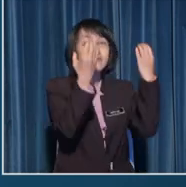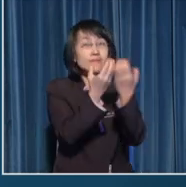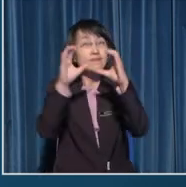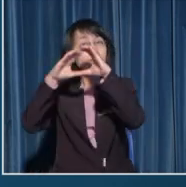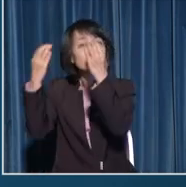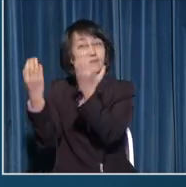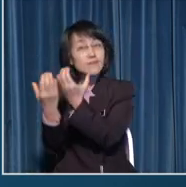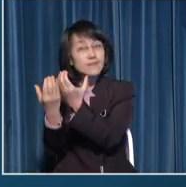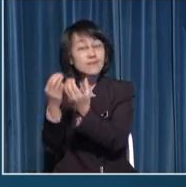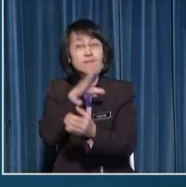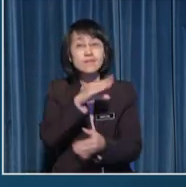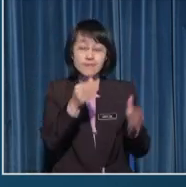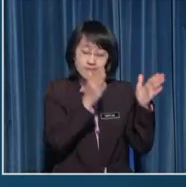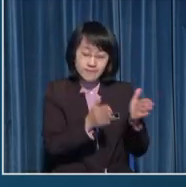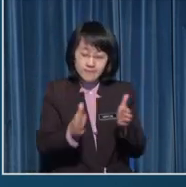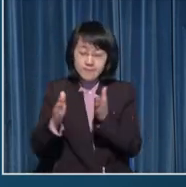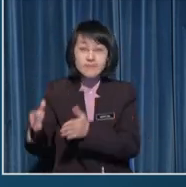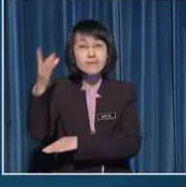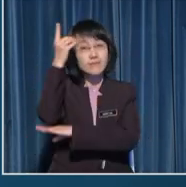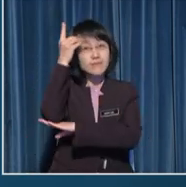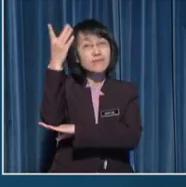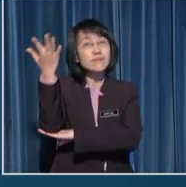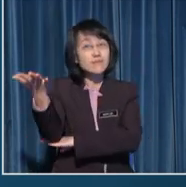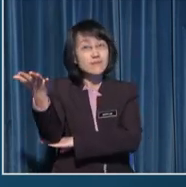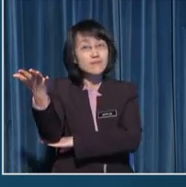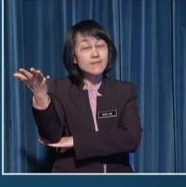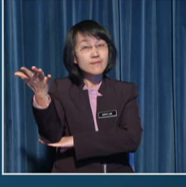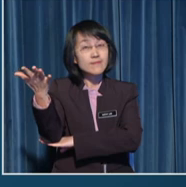classify, and sort data.